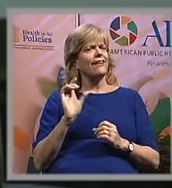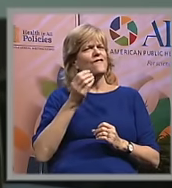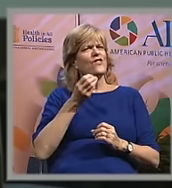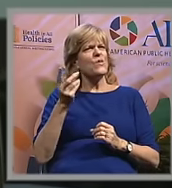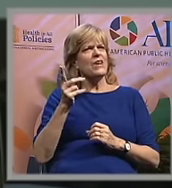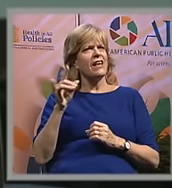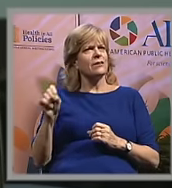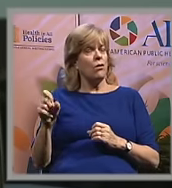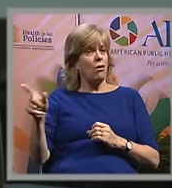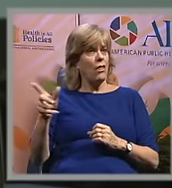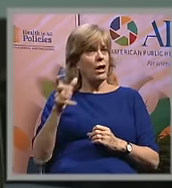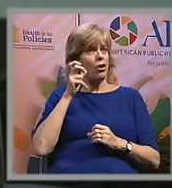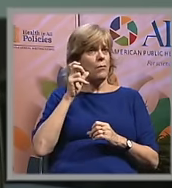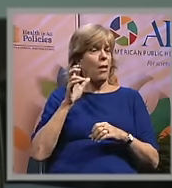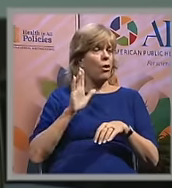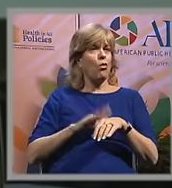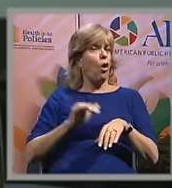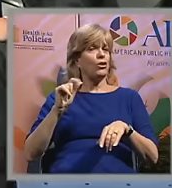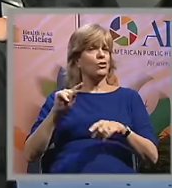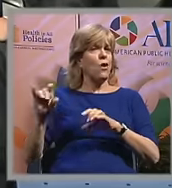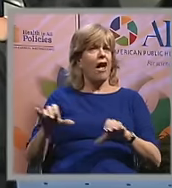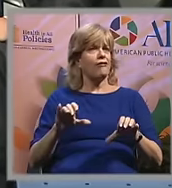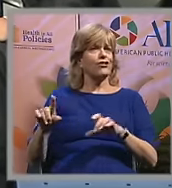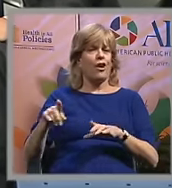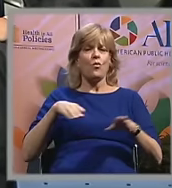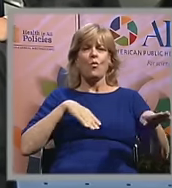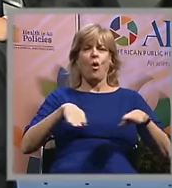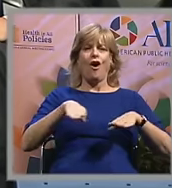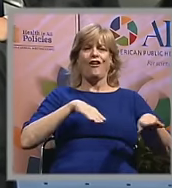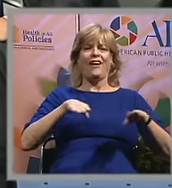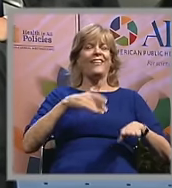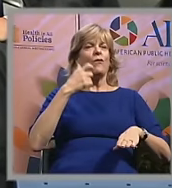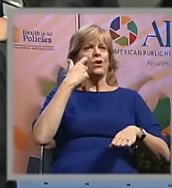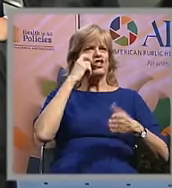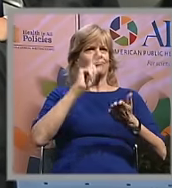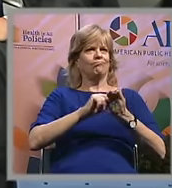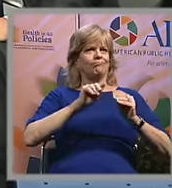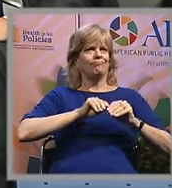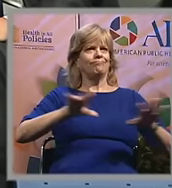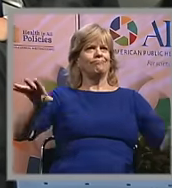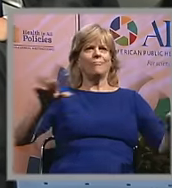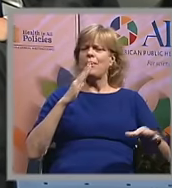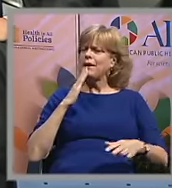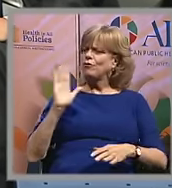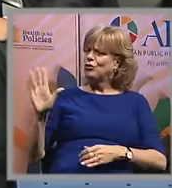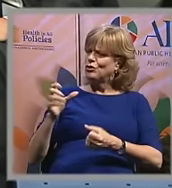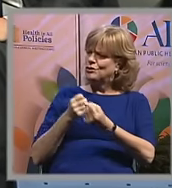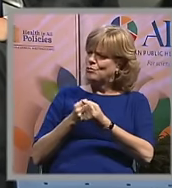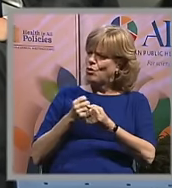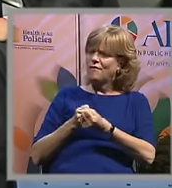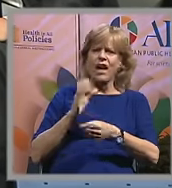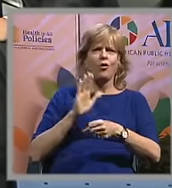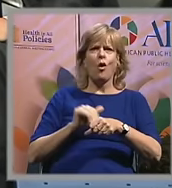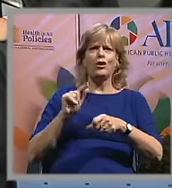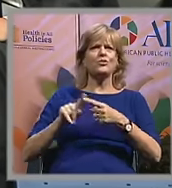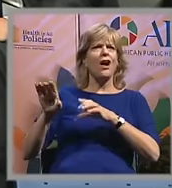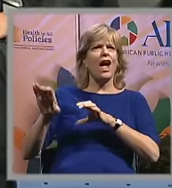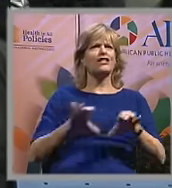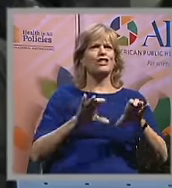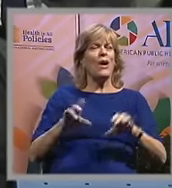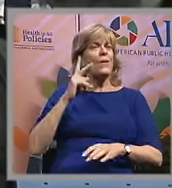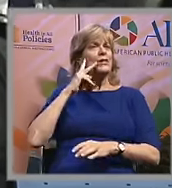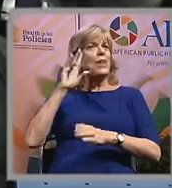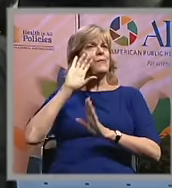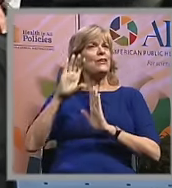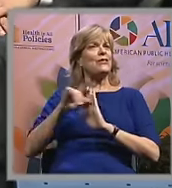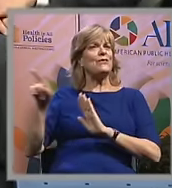they heard about the call to action on walking and walkable communities that we had issued recently. And I thank you so much for your support of that call to action as well. We saw the picture of you walking